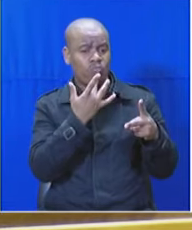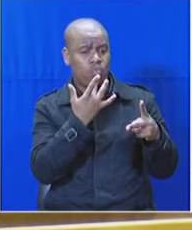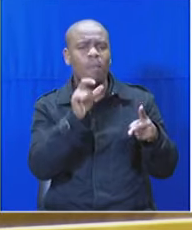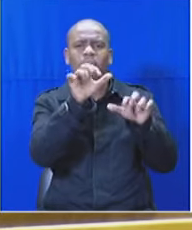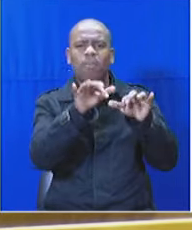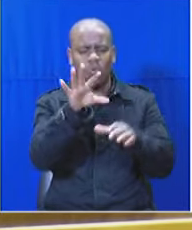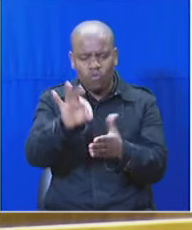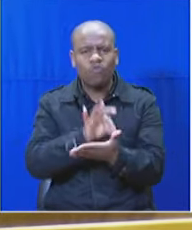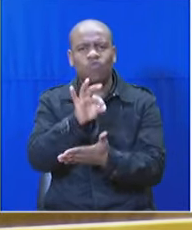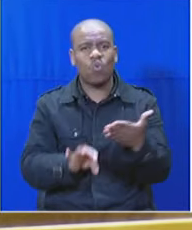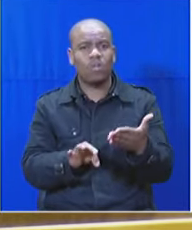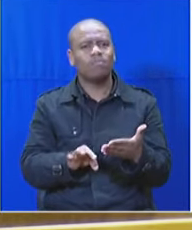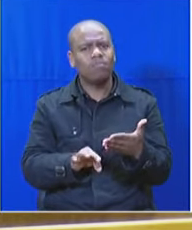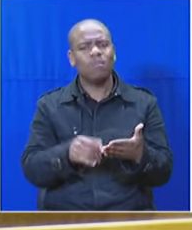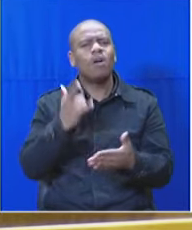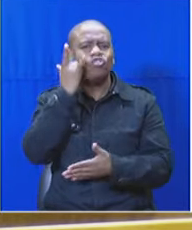you? Shame on you.